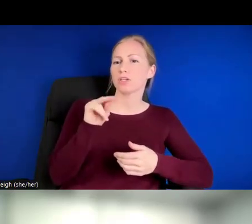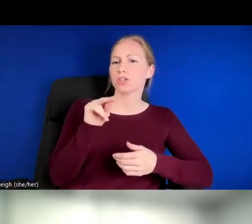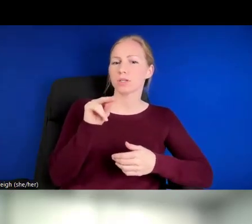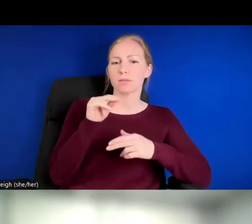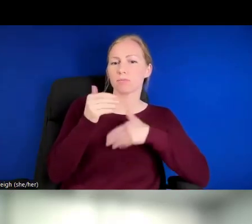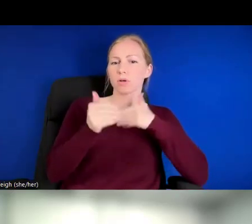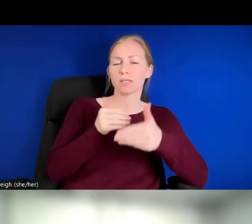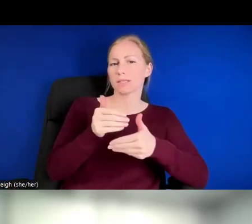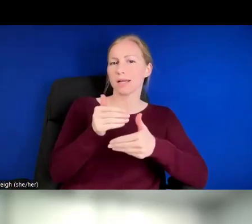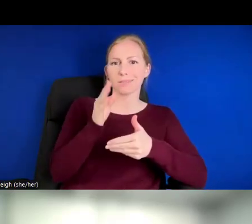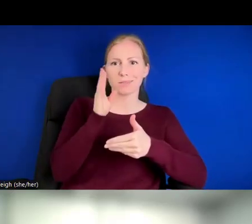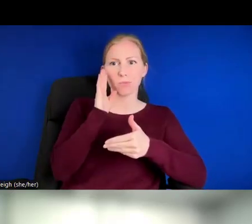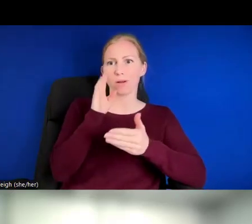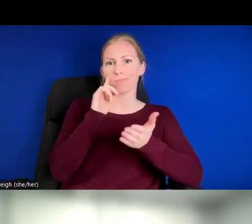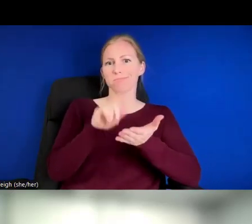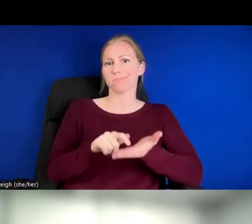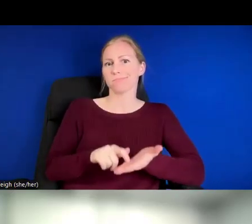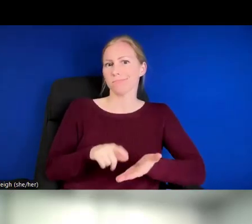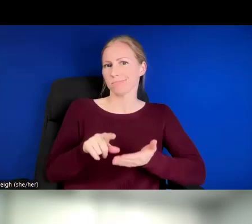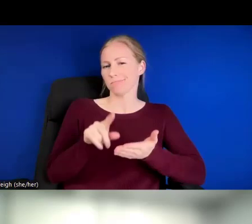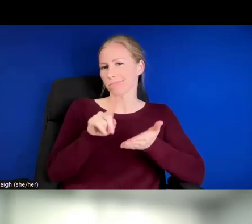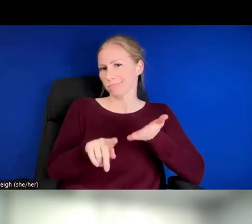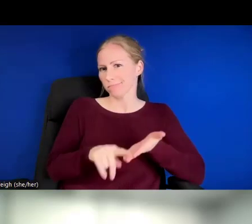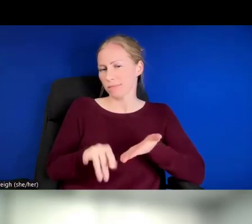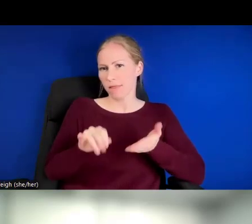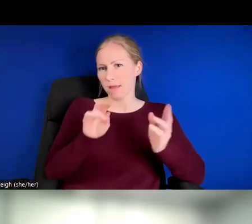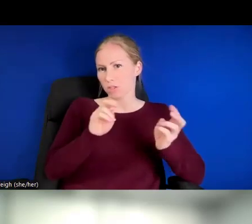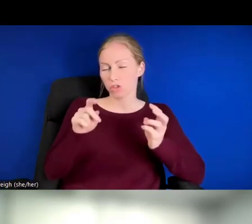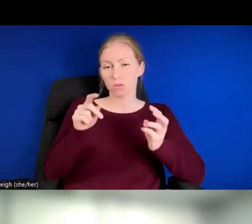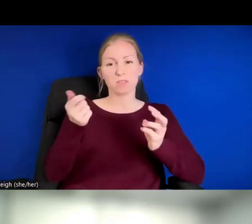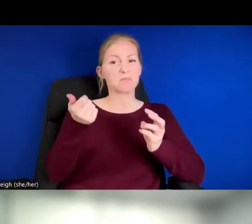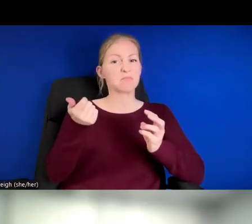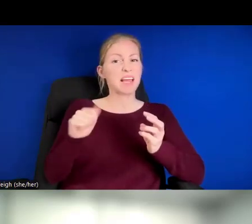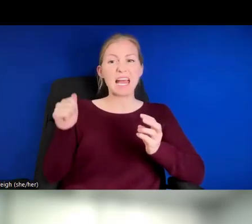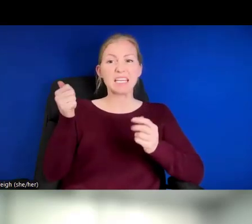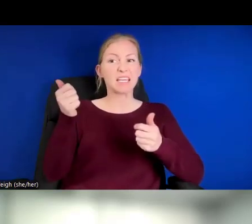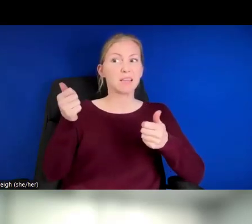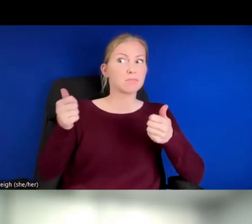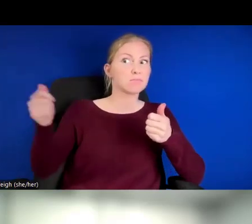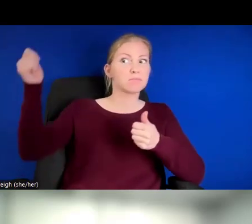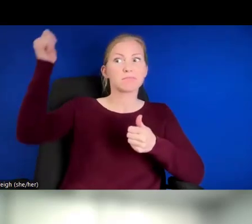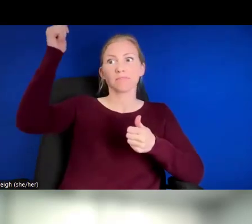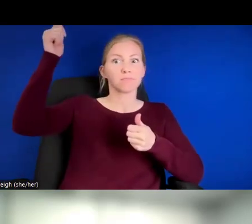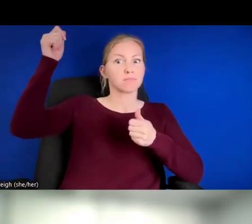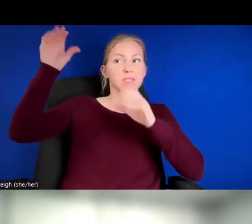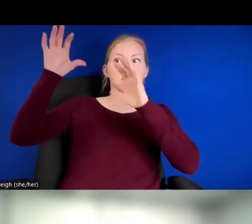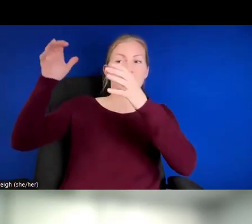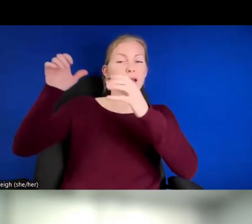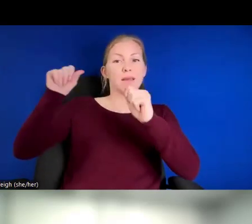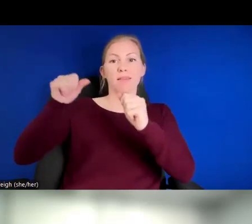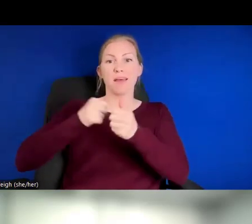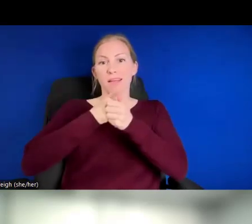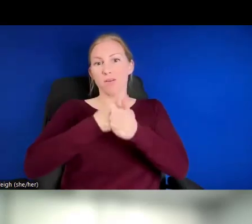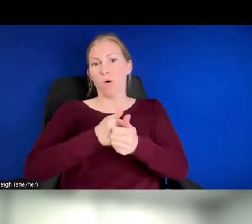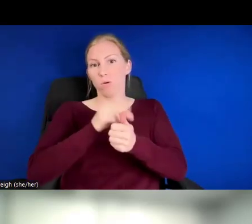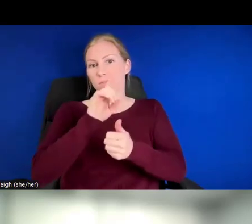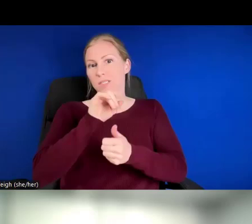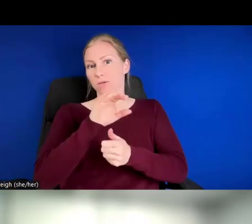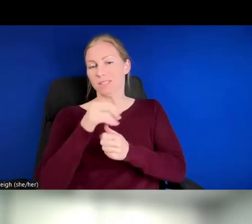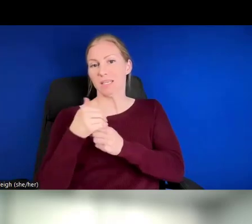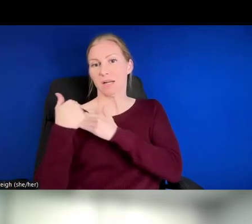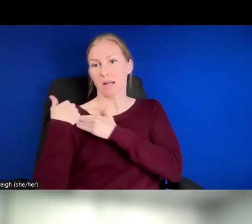issues. Ultimately, is there any overseeing body that can hold DOC accountable for non-compliance or